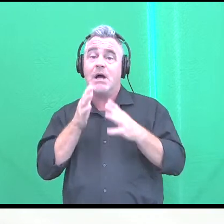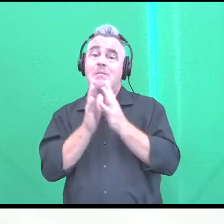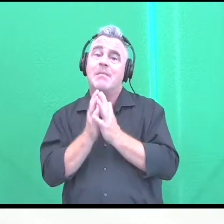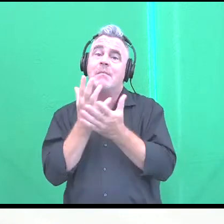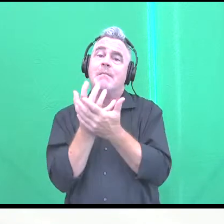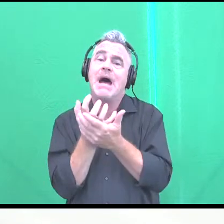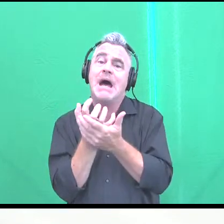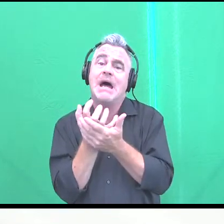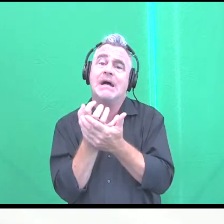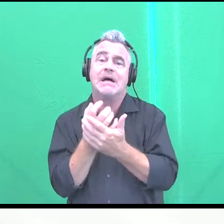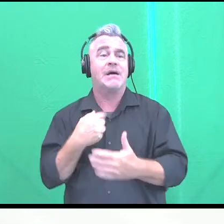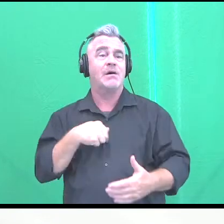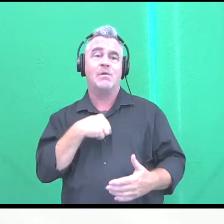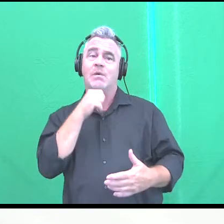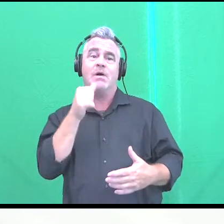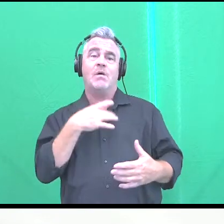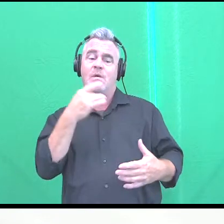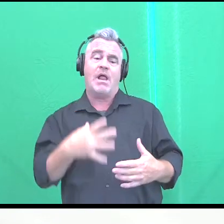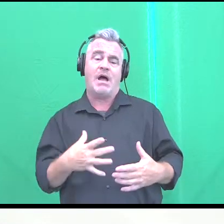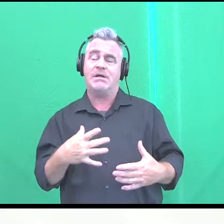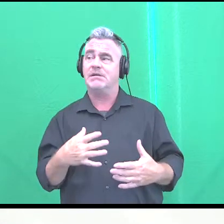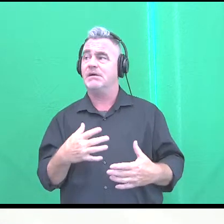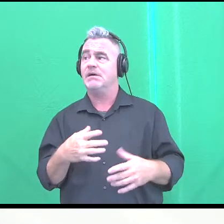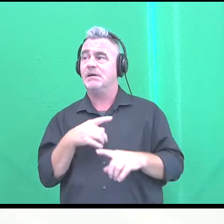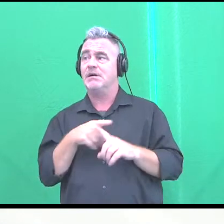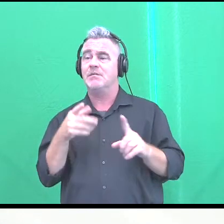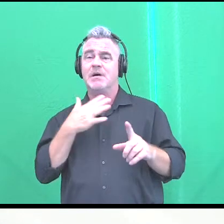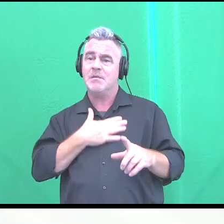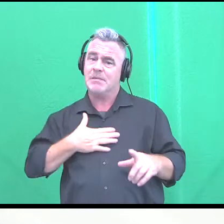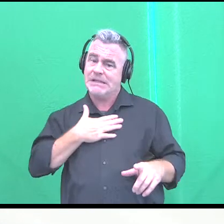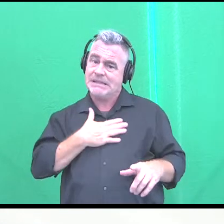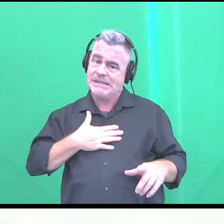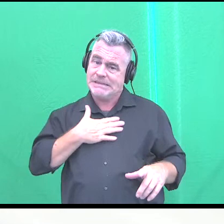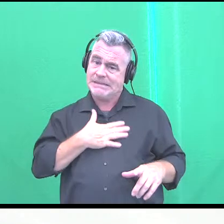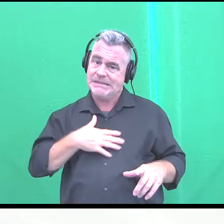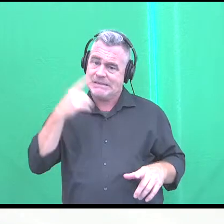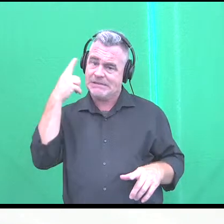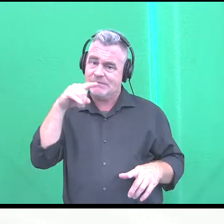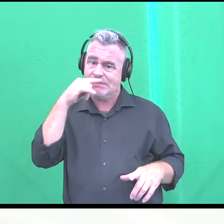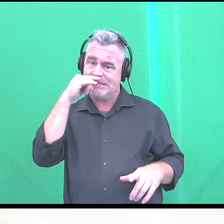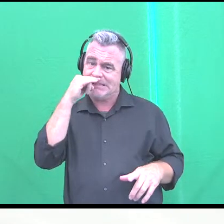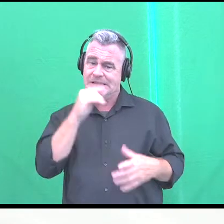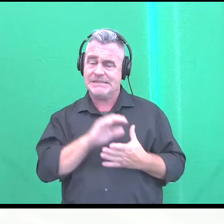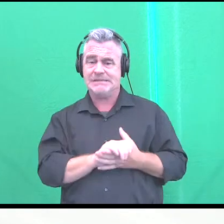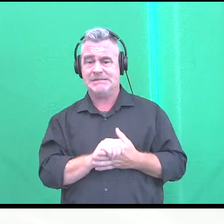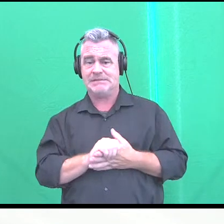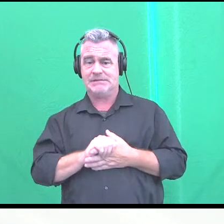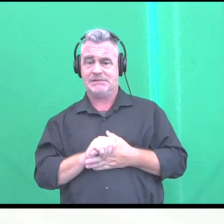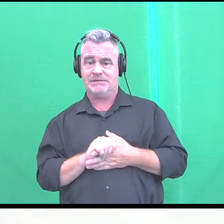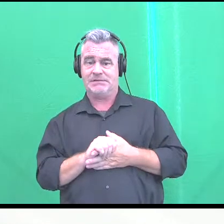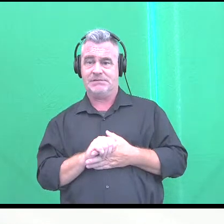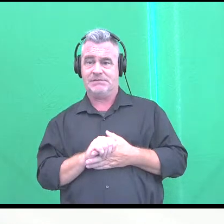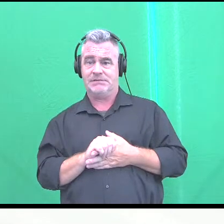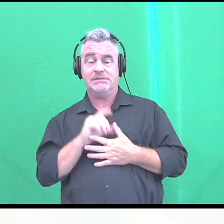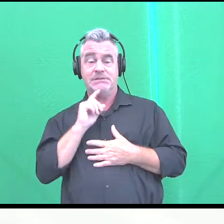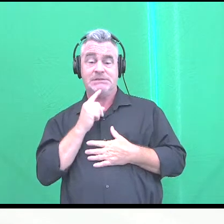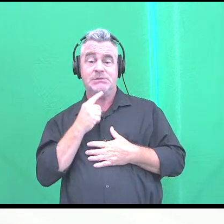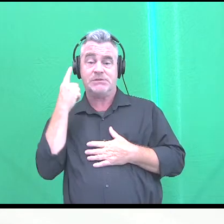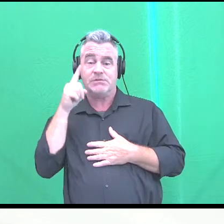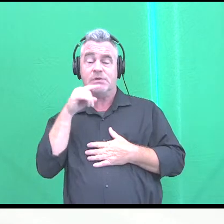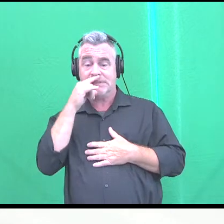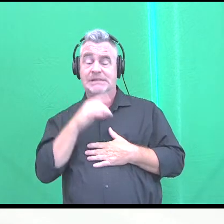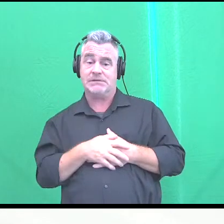and we don't like to do that. But please, for the children, seriously, for the